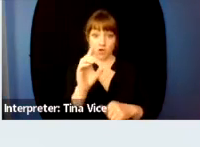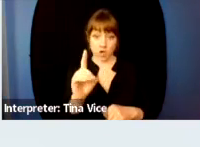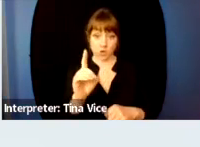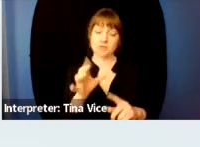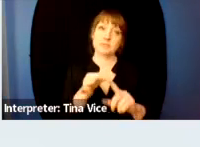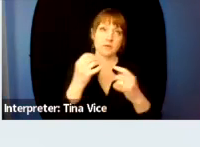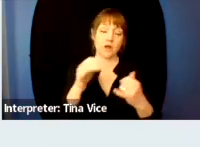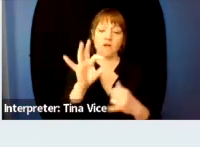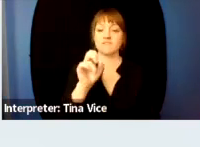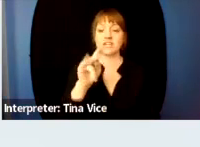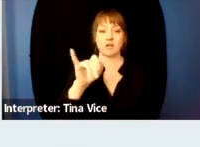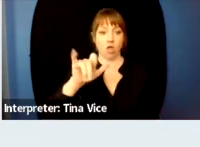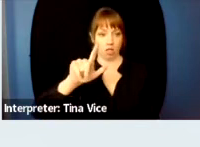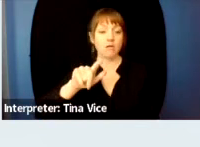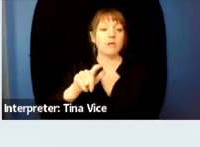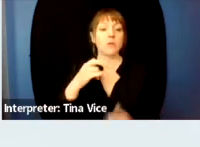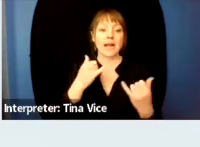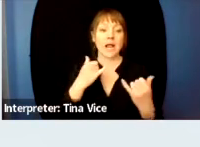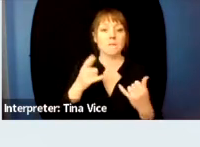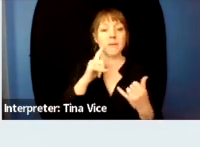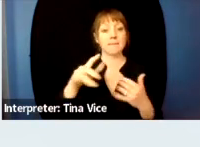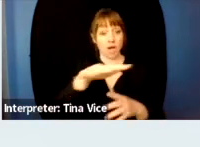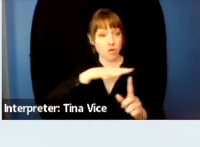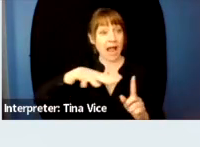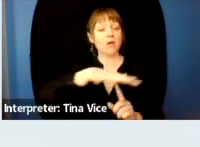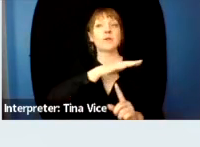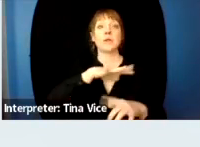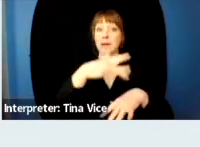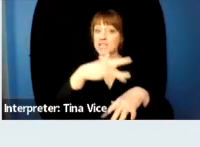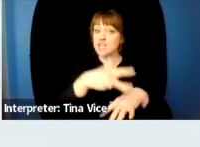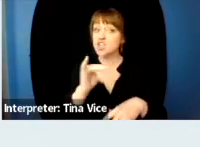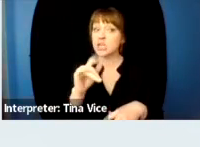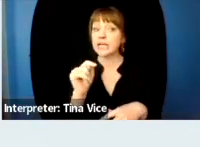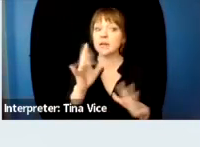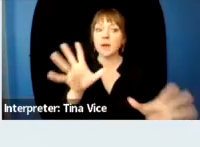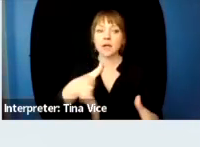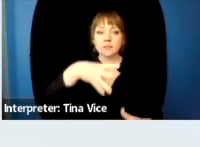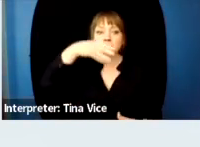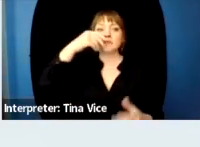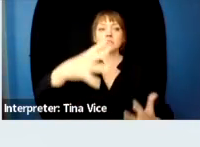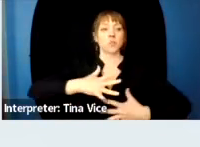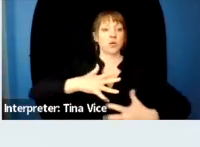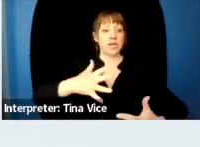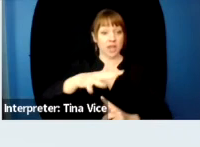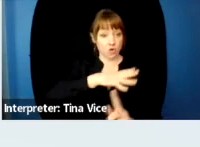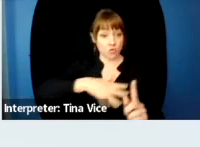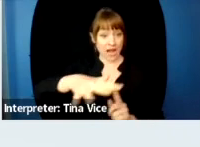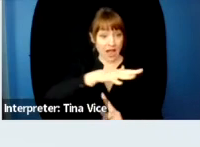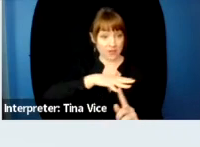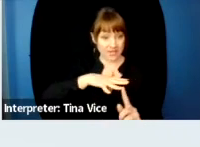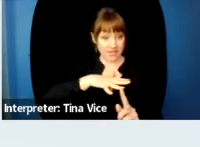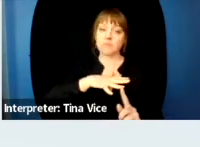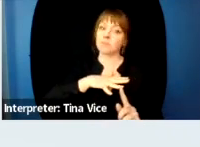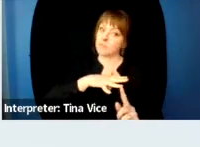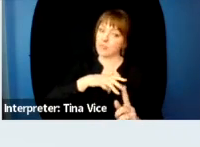now, that by being in its presence, by touching it, by breathing near it, and that is scientifically